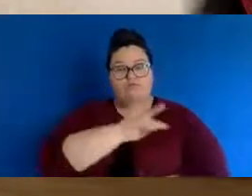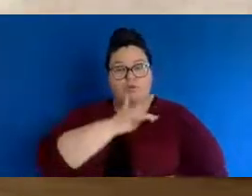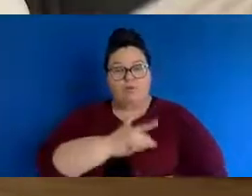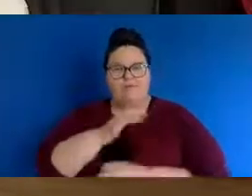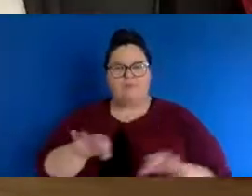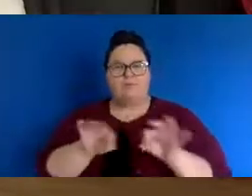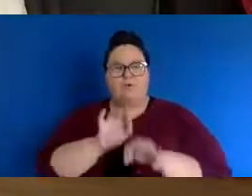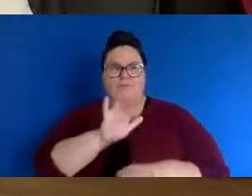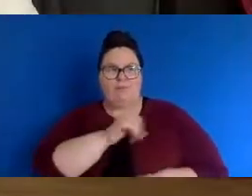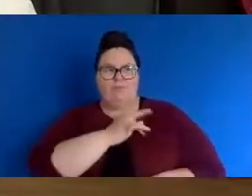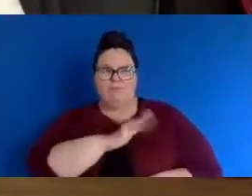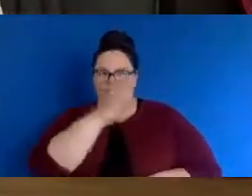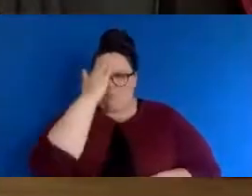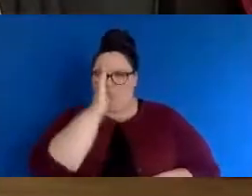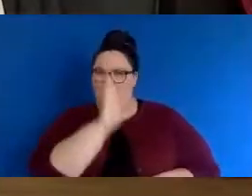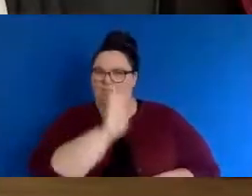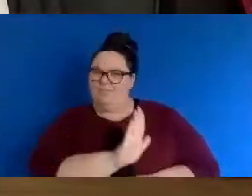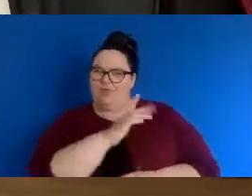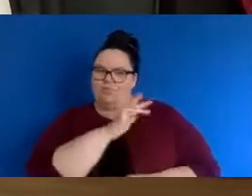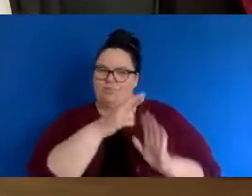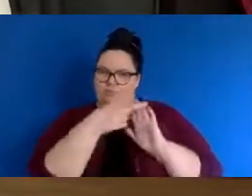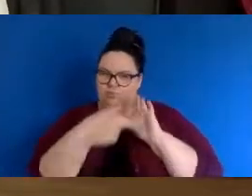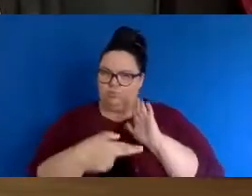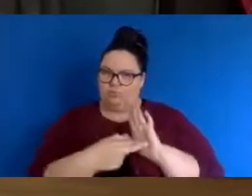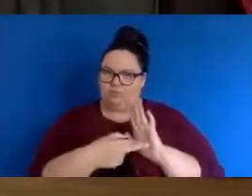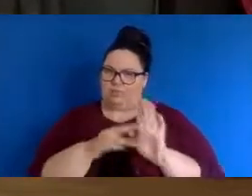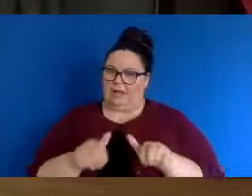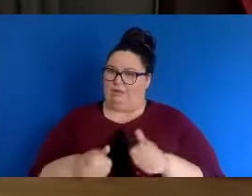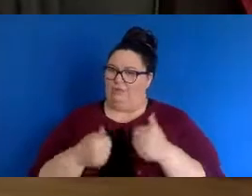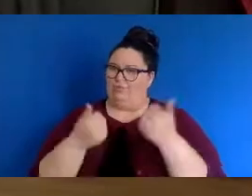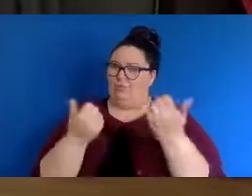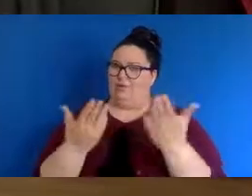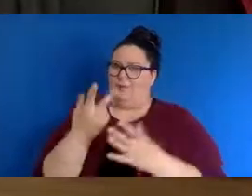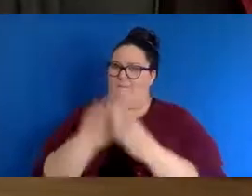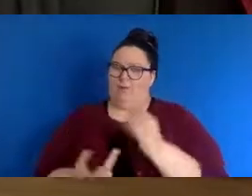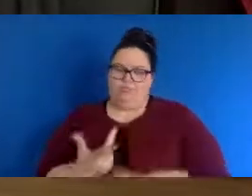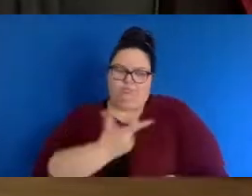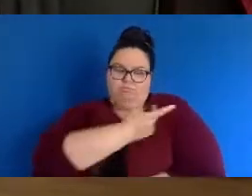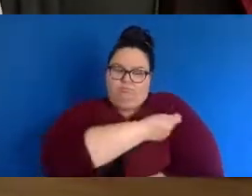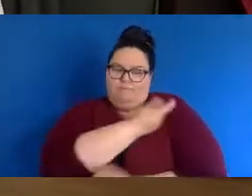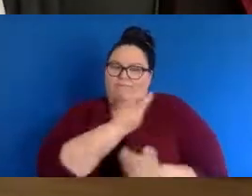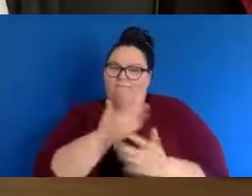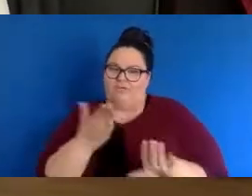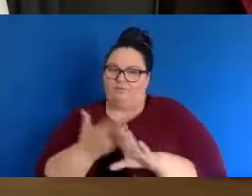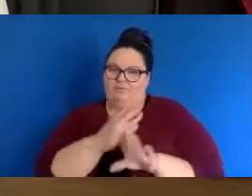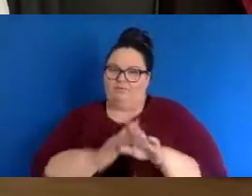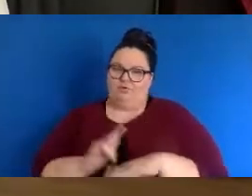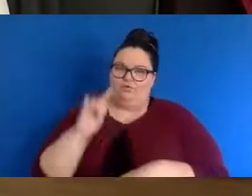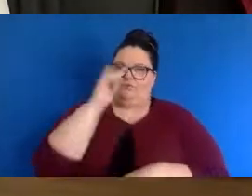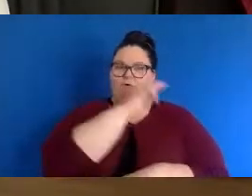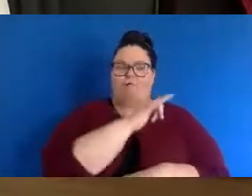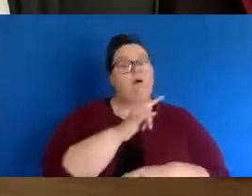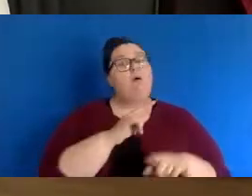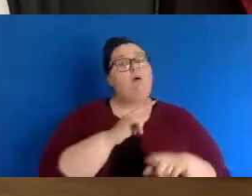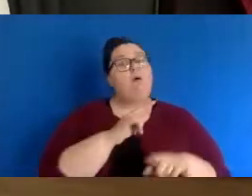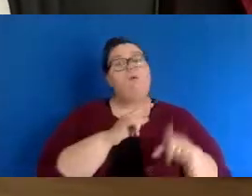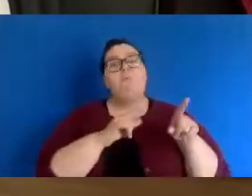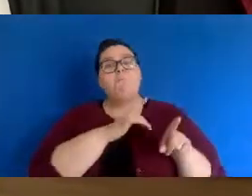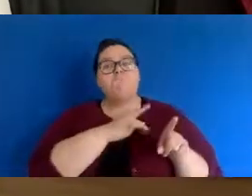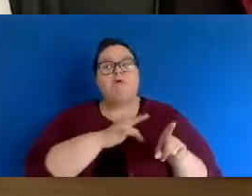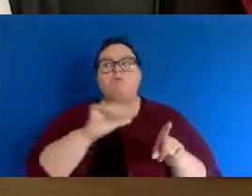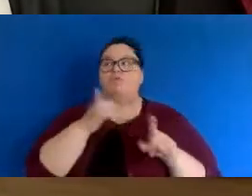your destination. I strongly recommend that you be fully vaccinated before you leave, even if this is not required by the place you are